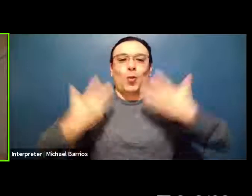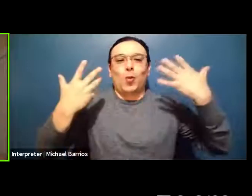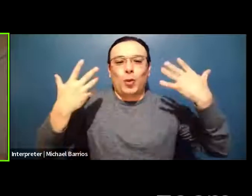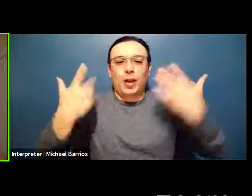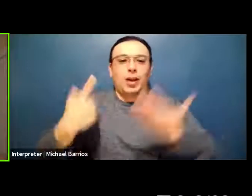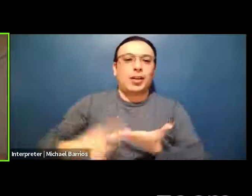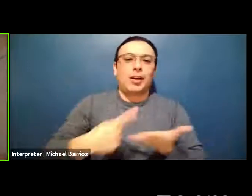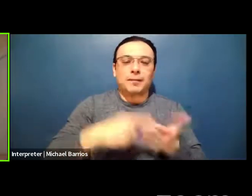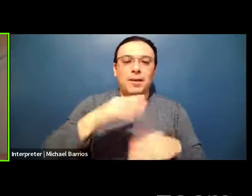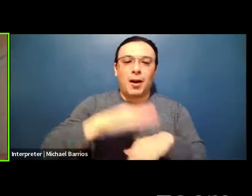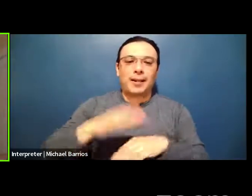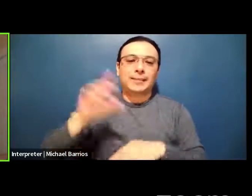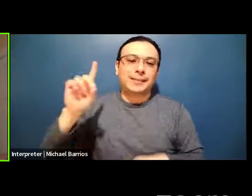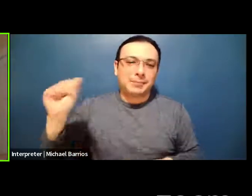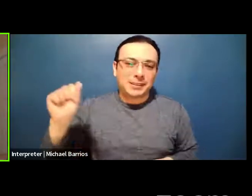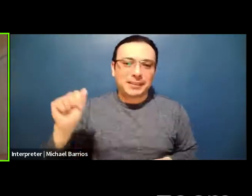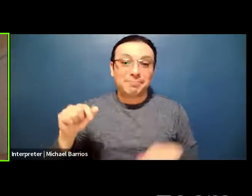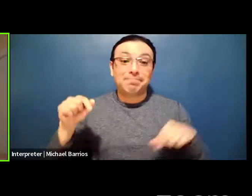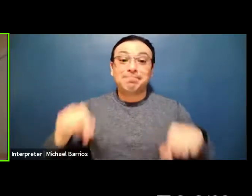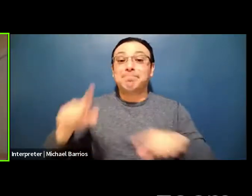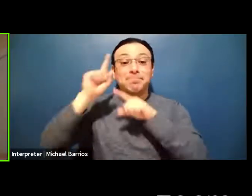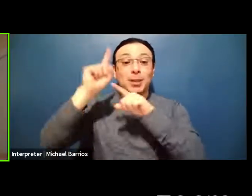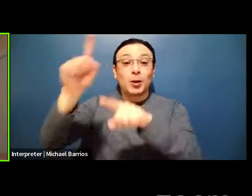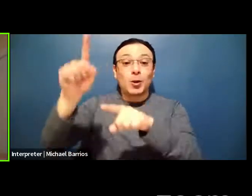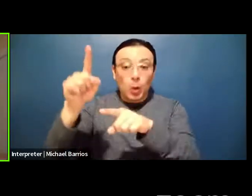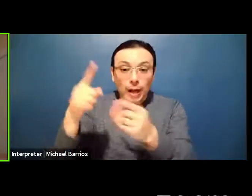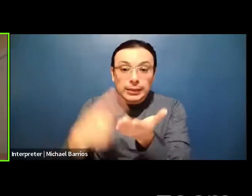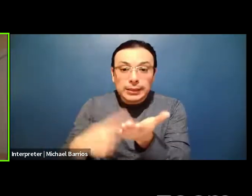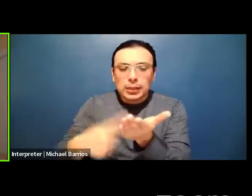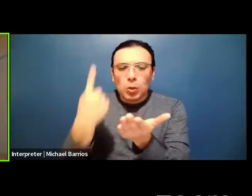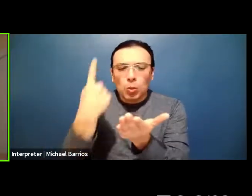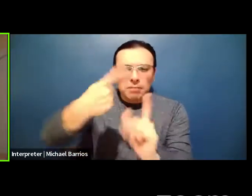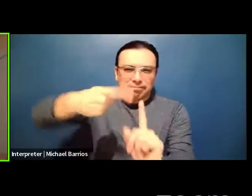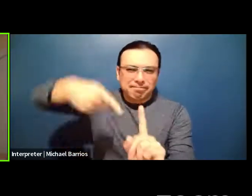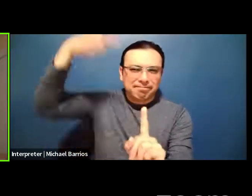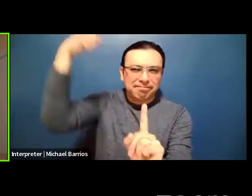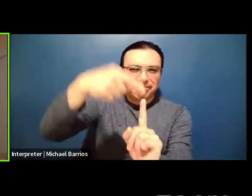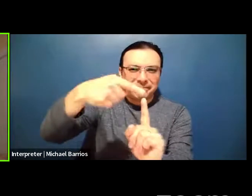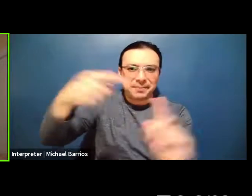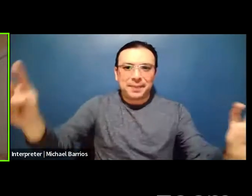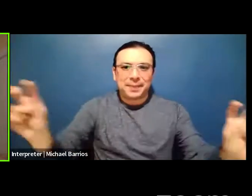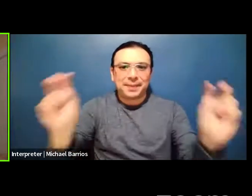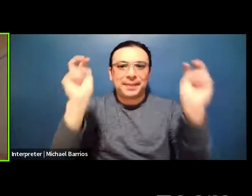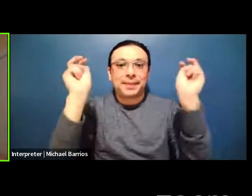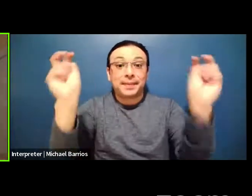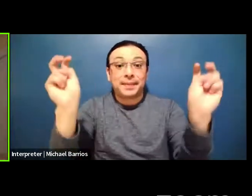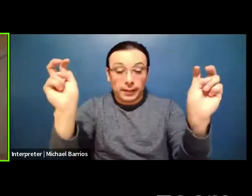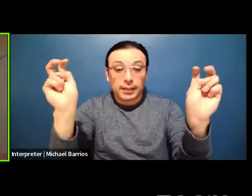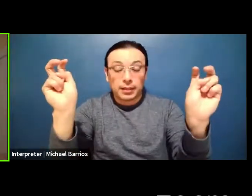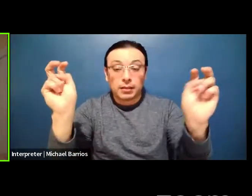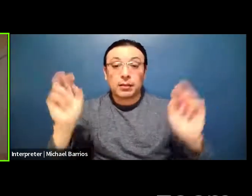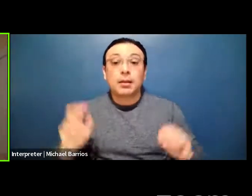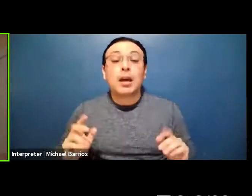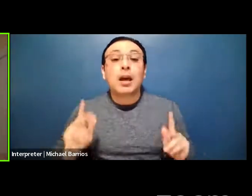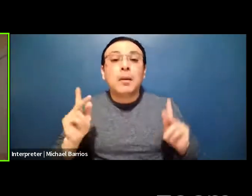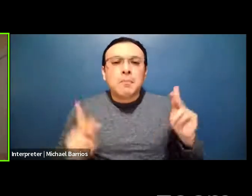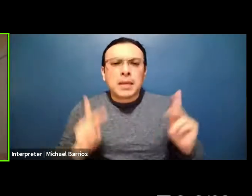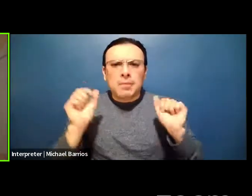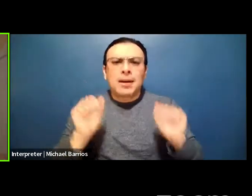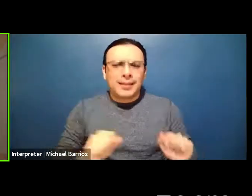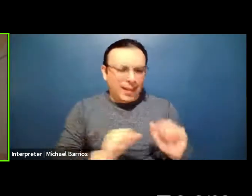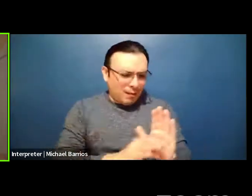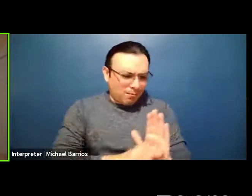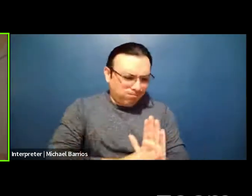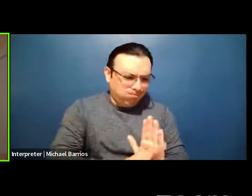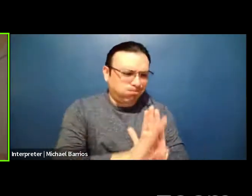to explore one fundamental theme, which is that people can flourish in all sorts of body